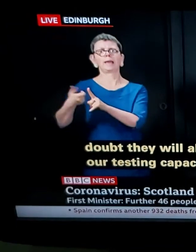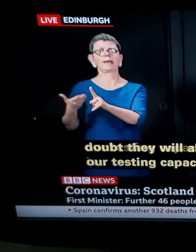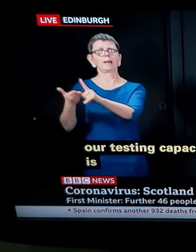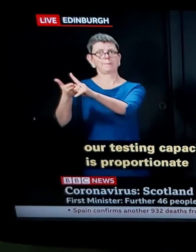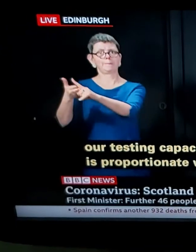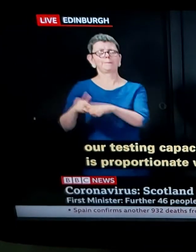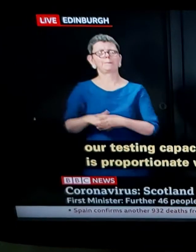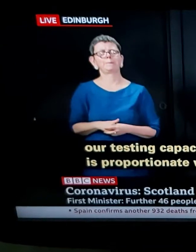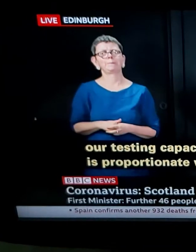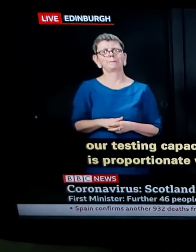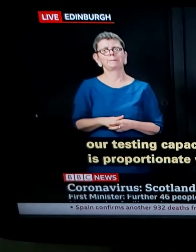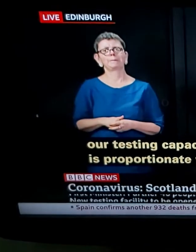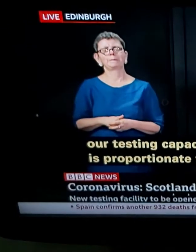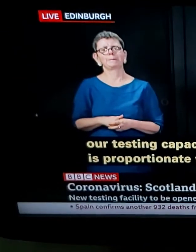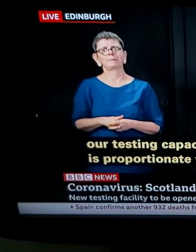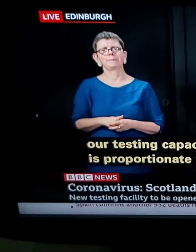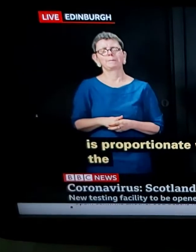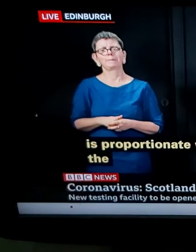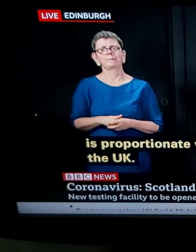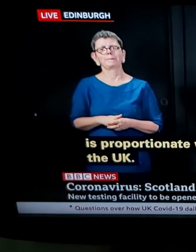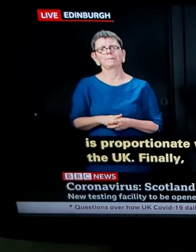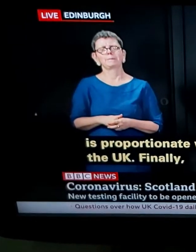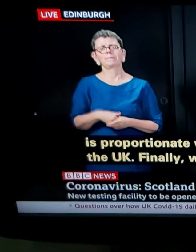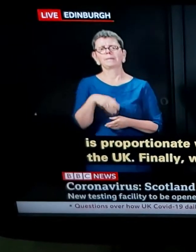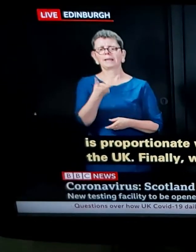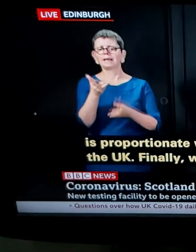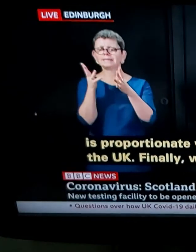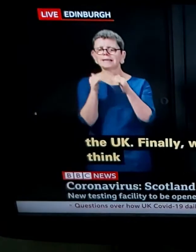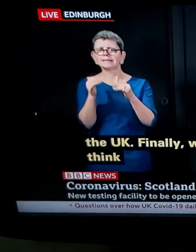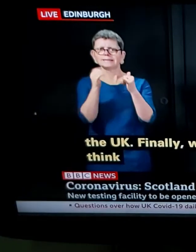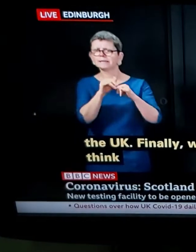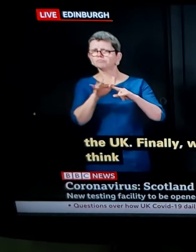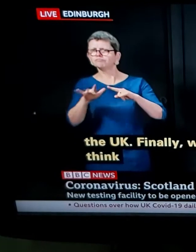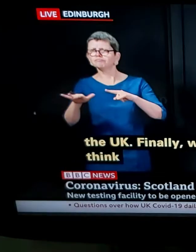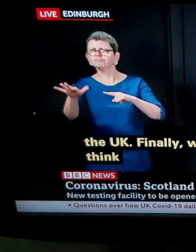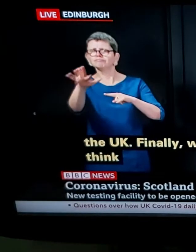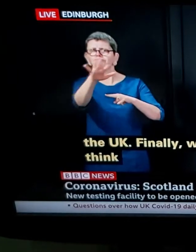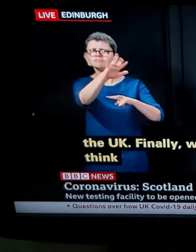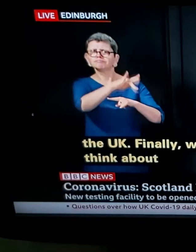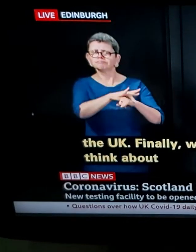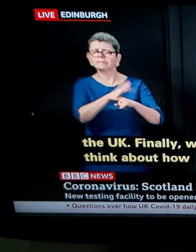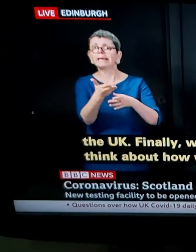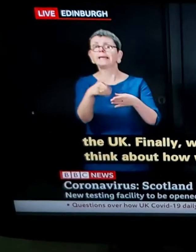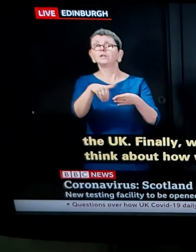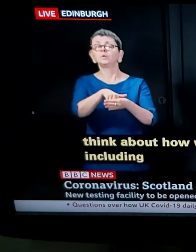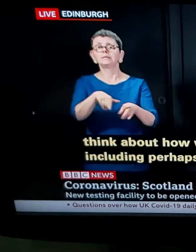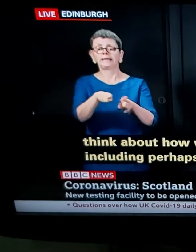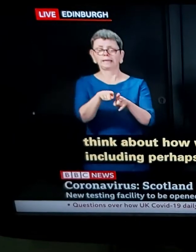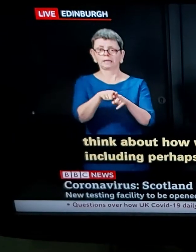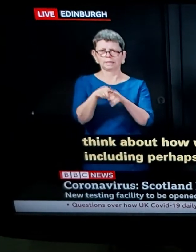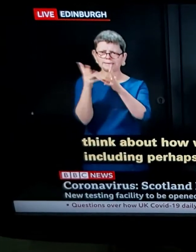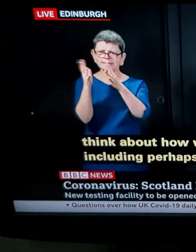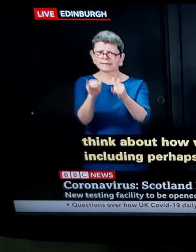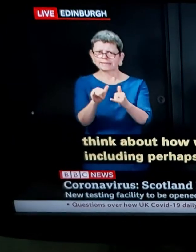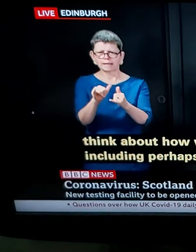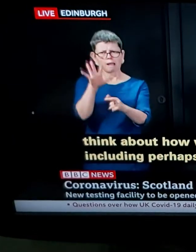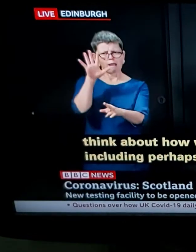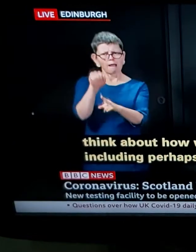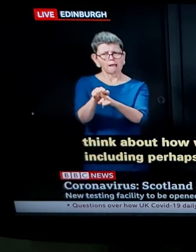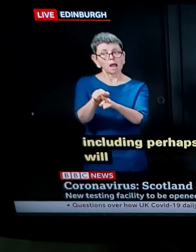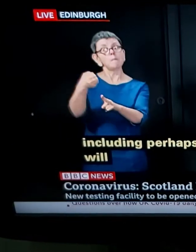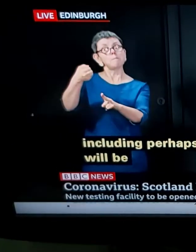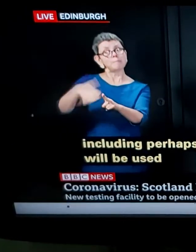Finally, we continue to think about how widespread testing, including perhaps antibody testing, will be used in helping us to